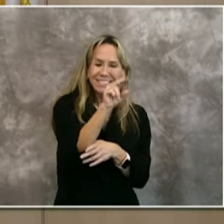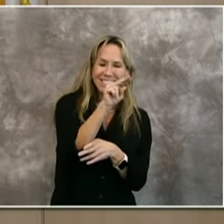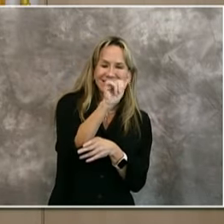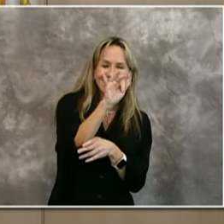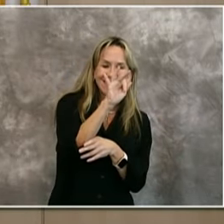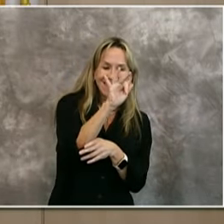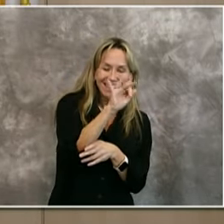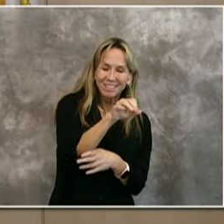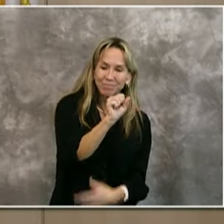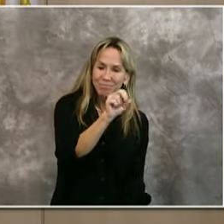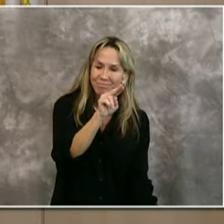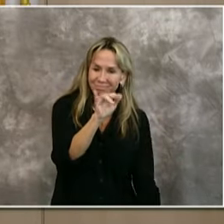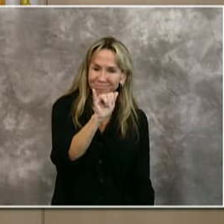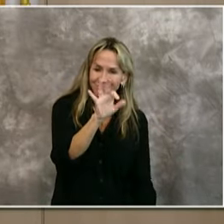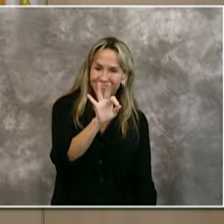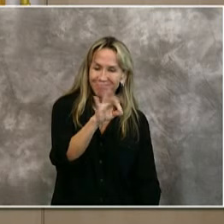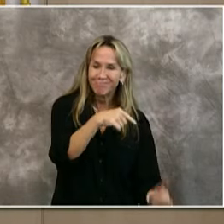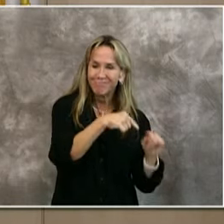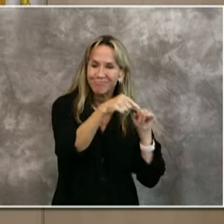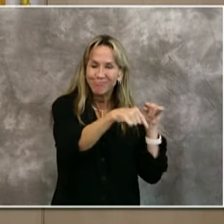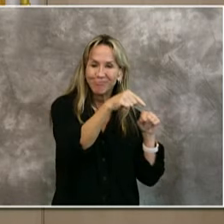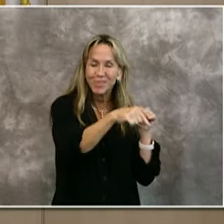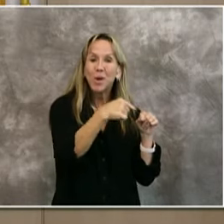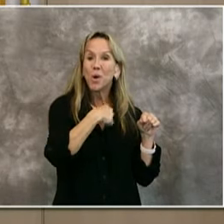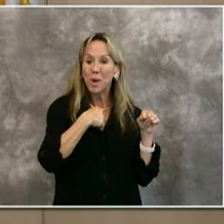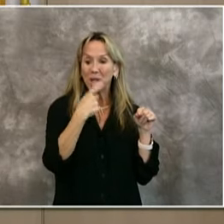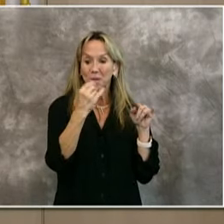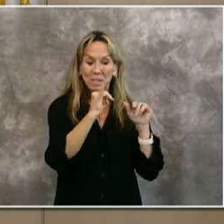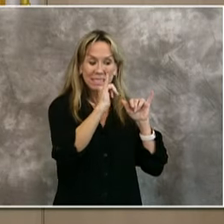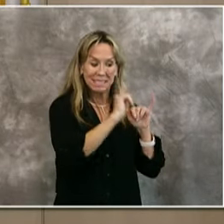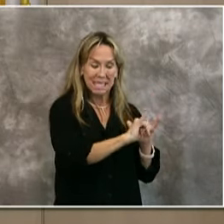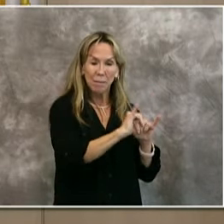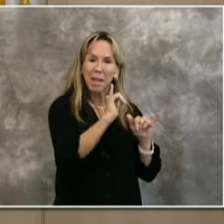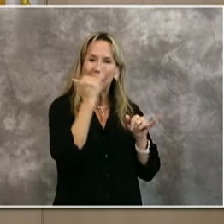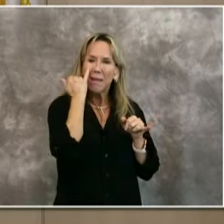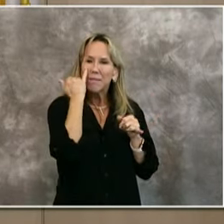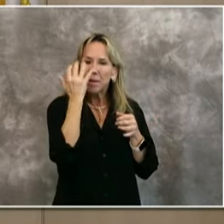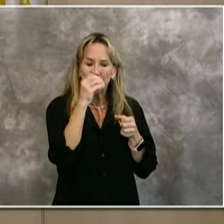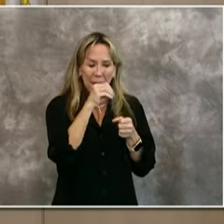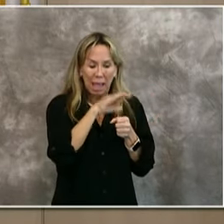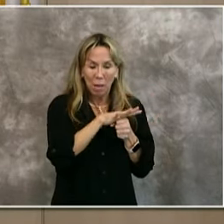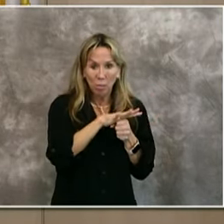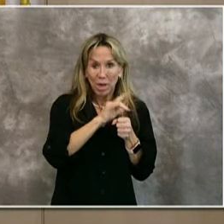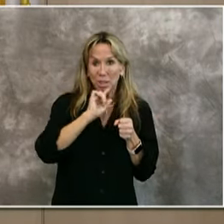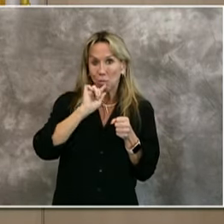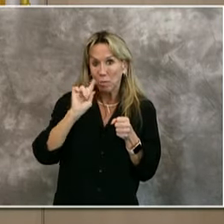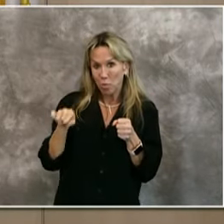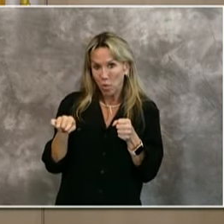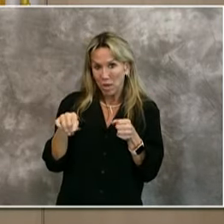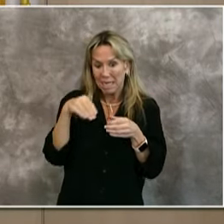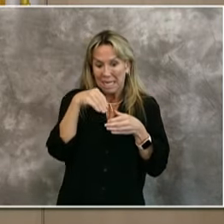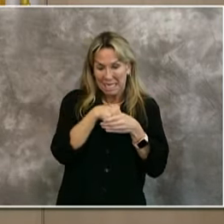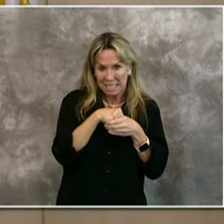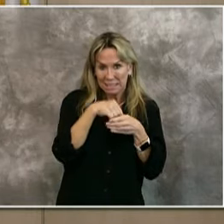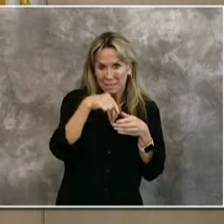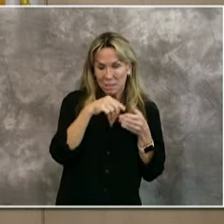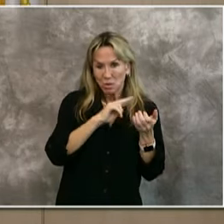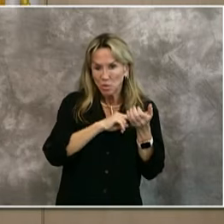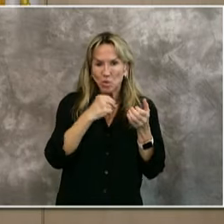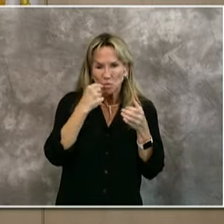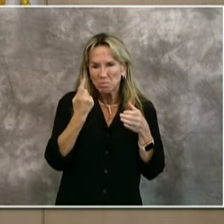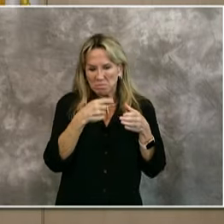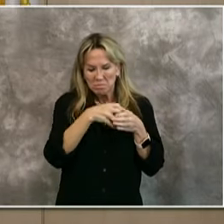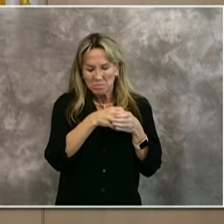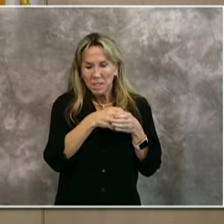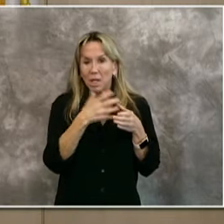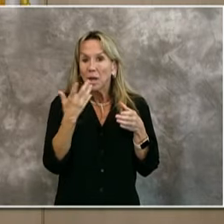the investigation, as I said before, in terms of the outbreak being reported, and then we have a team that does